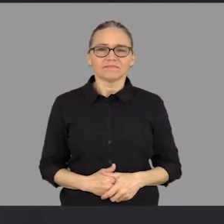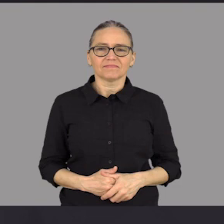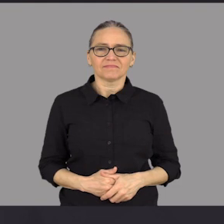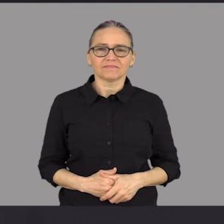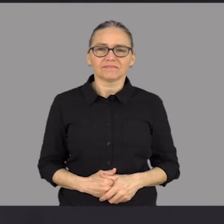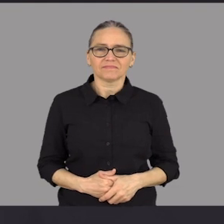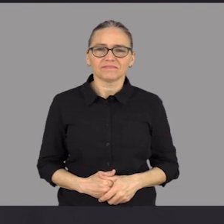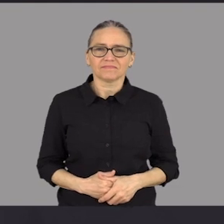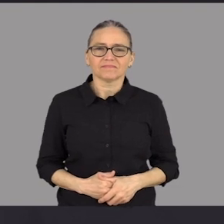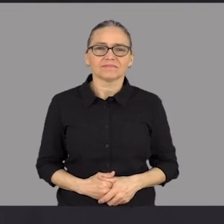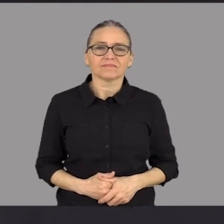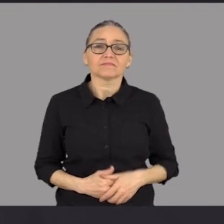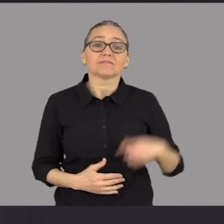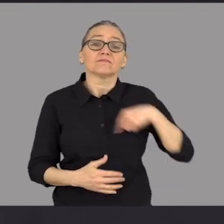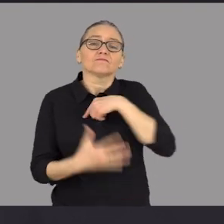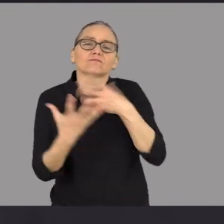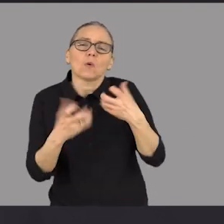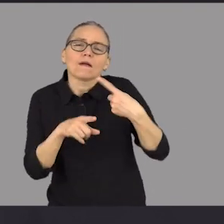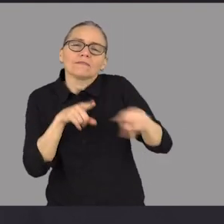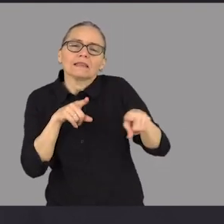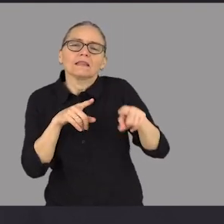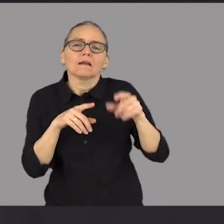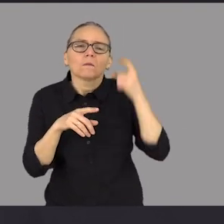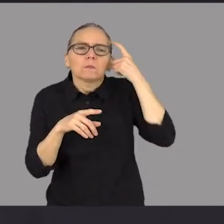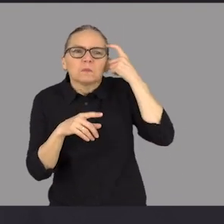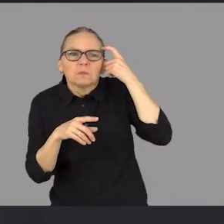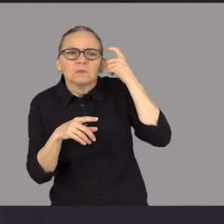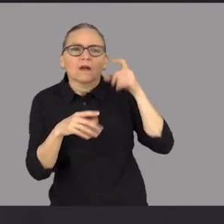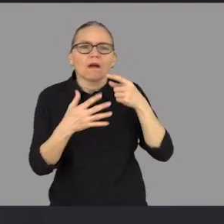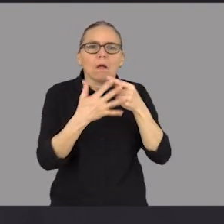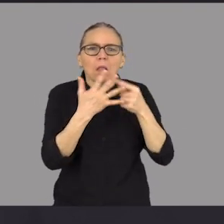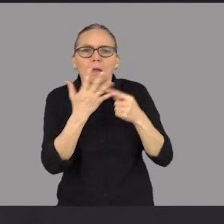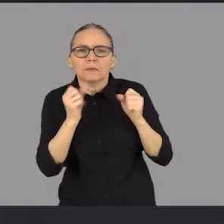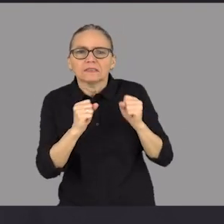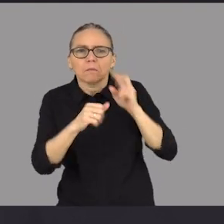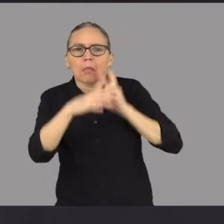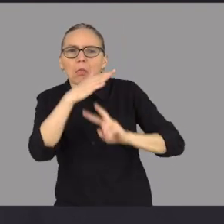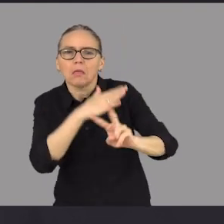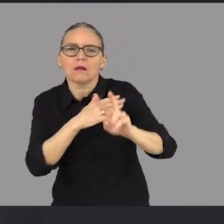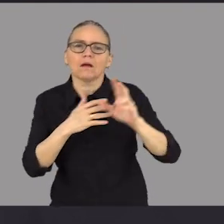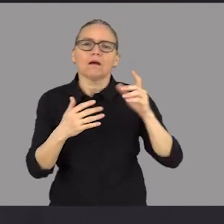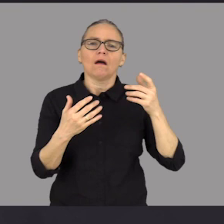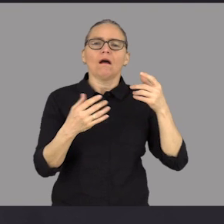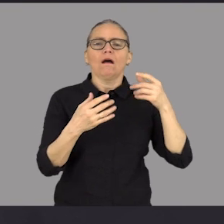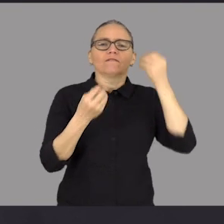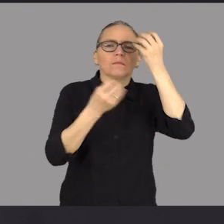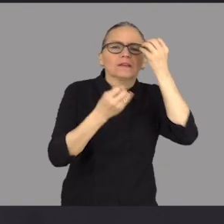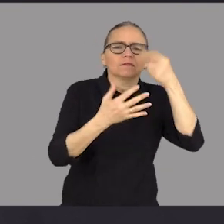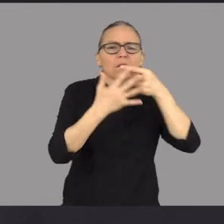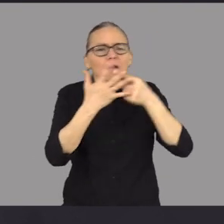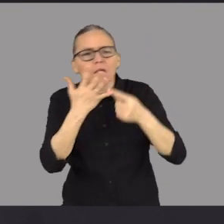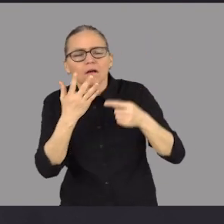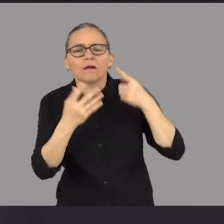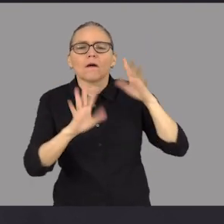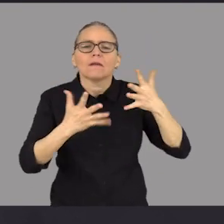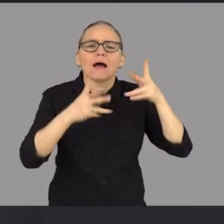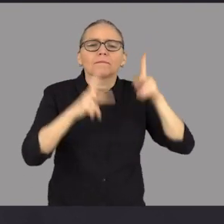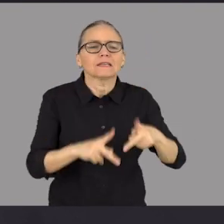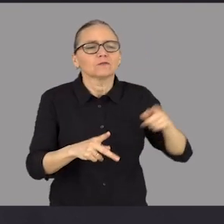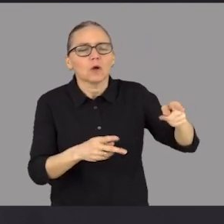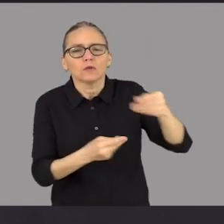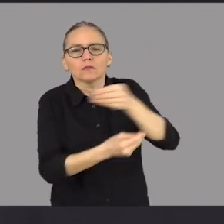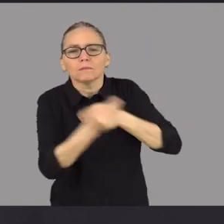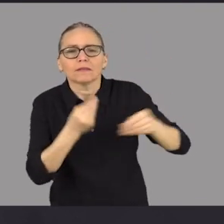cultural practices, or lived experiences. We want to avoid making assumptions about these